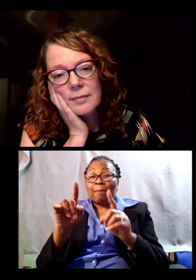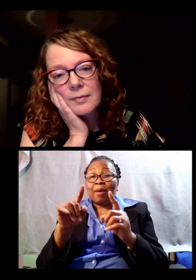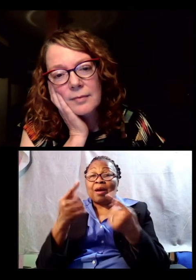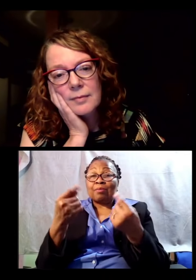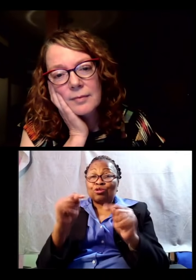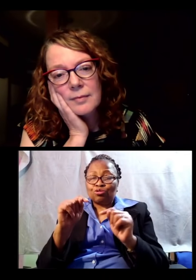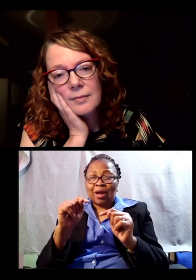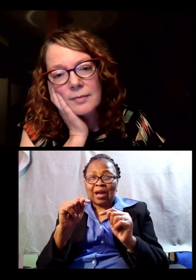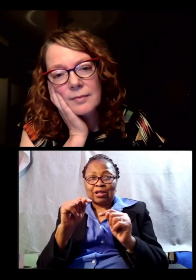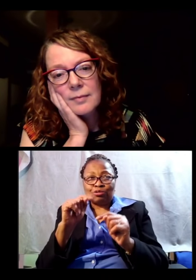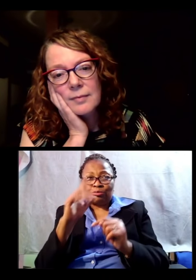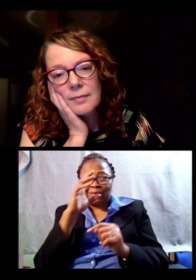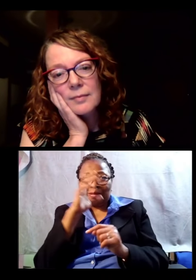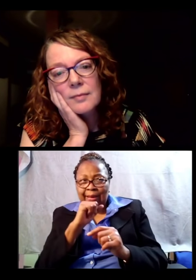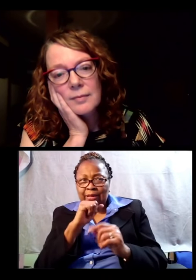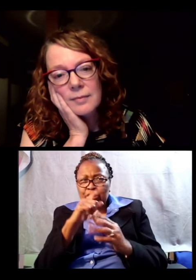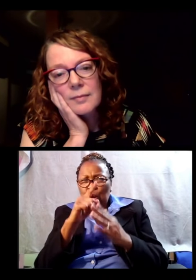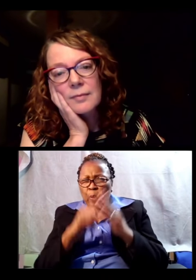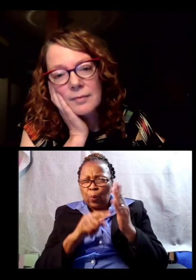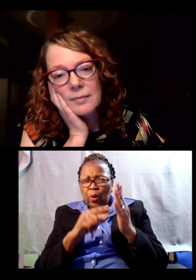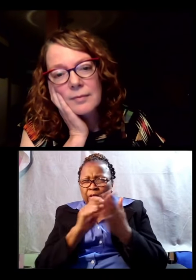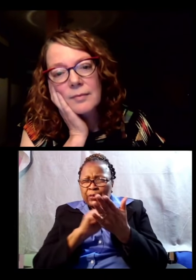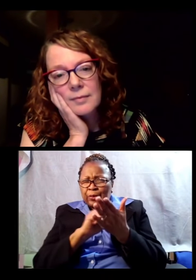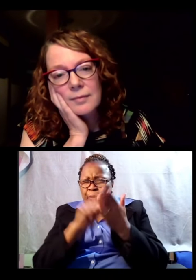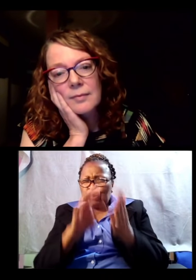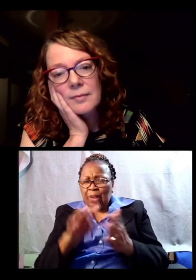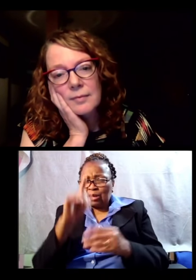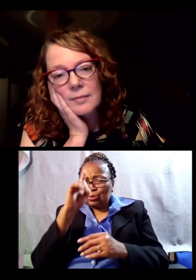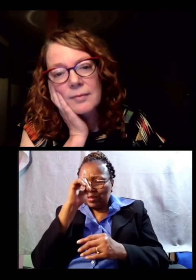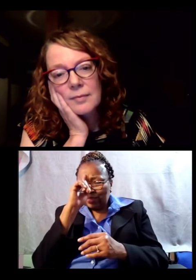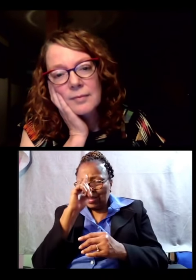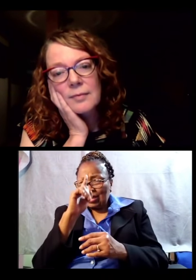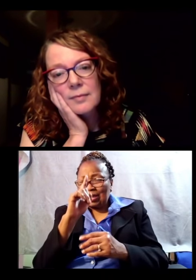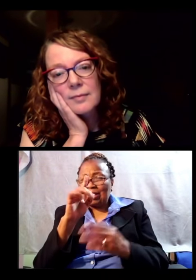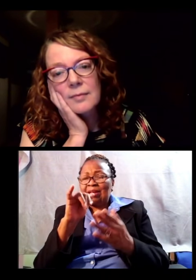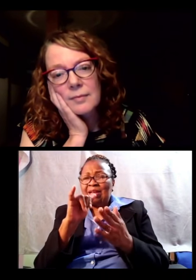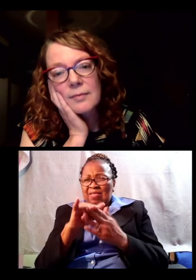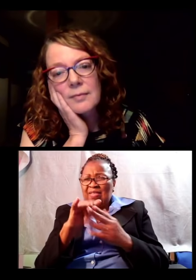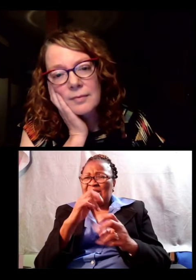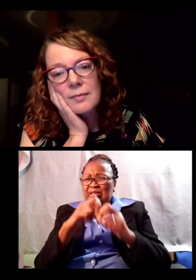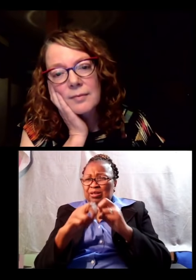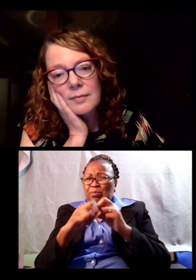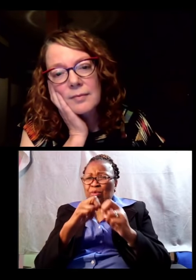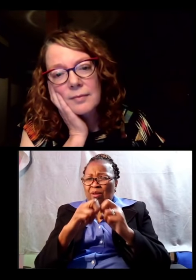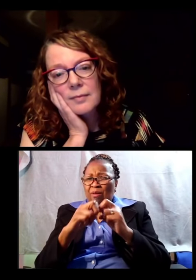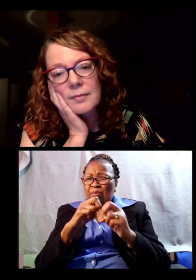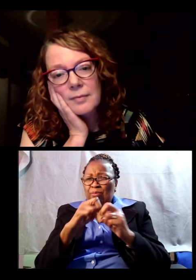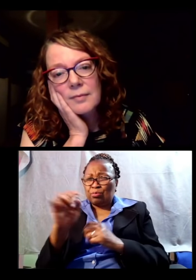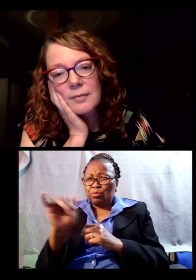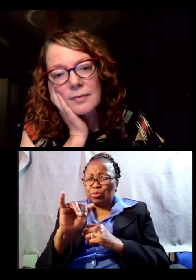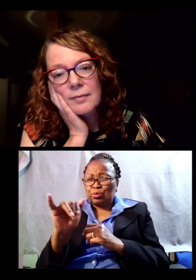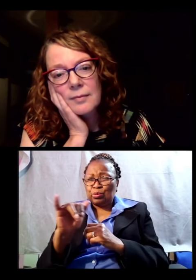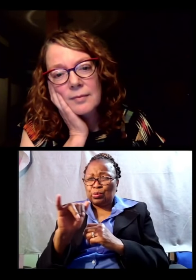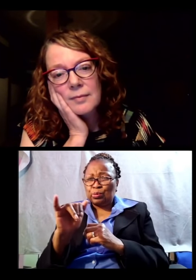guess what the writer must have been thinking, that's a bit problematic too.